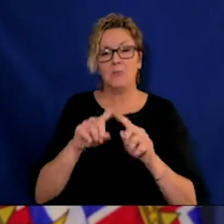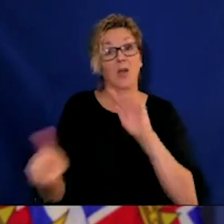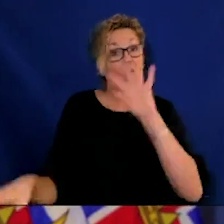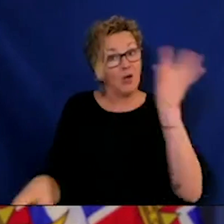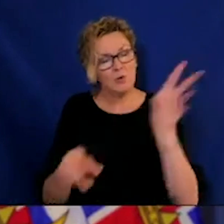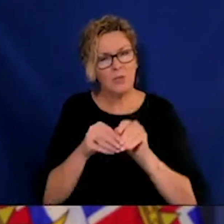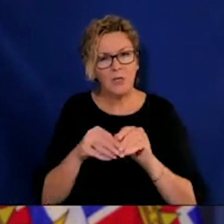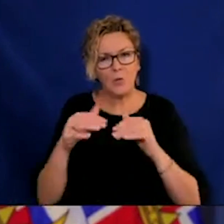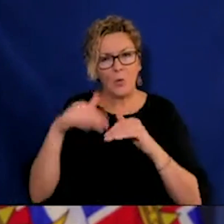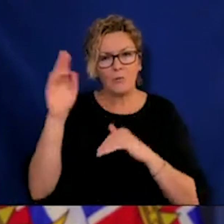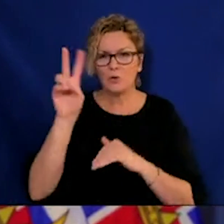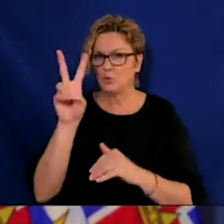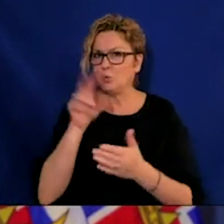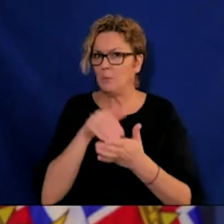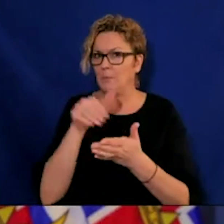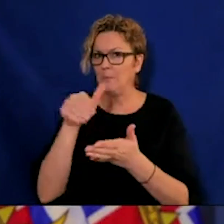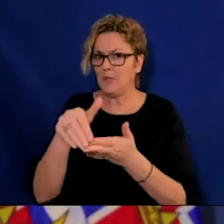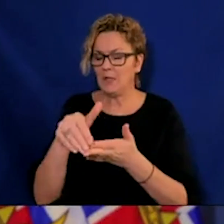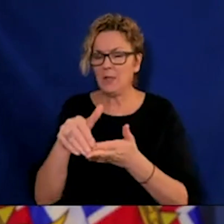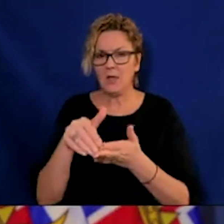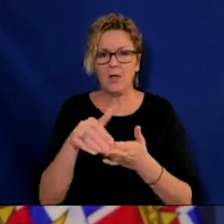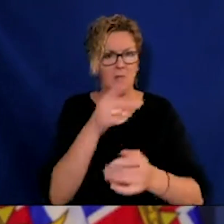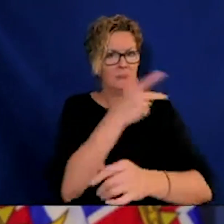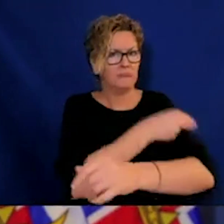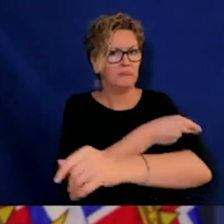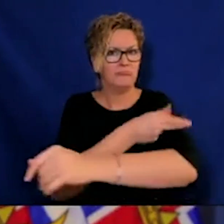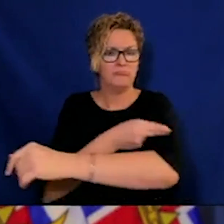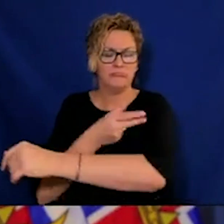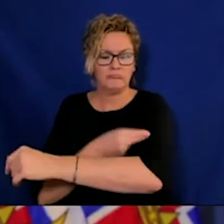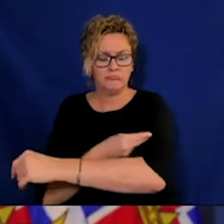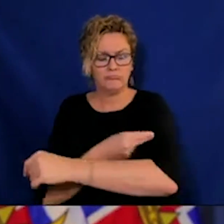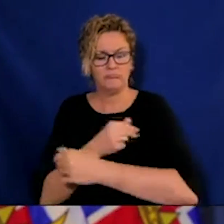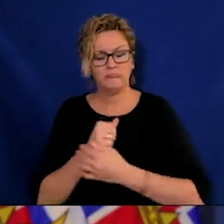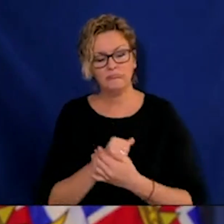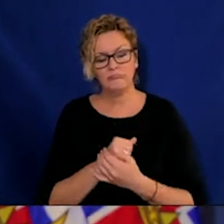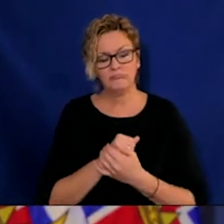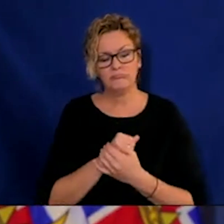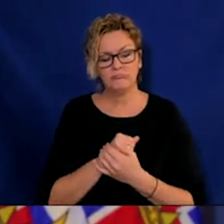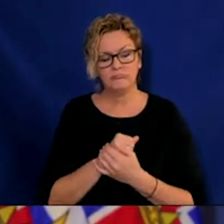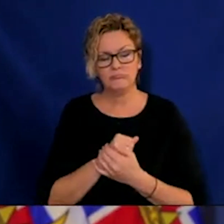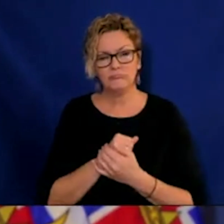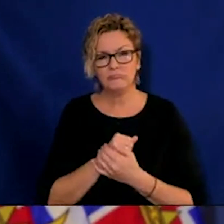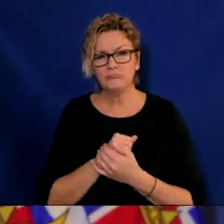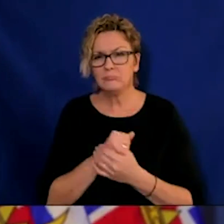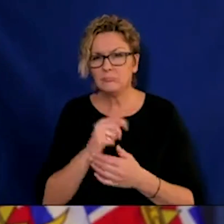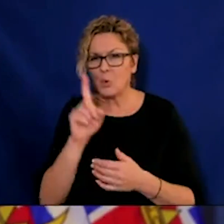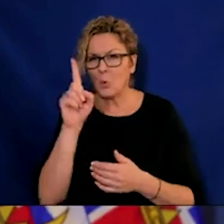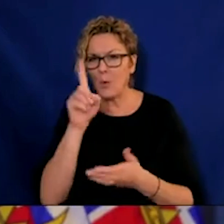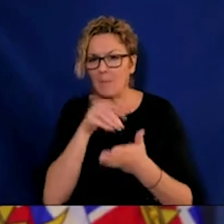out to regional health authorities. And as of November 26, we know that at least